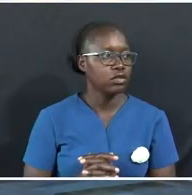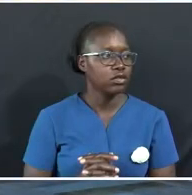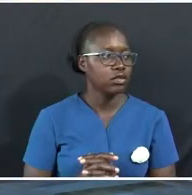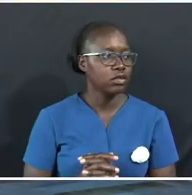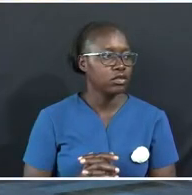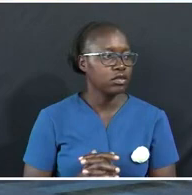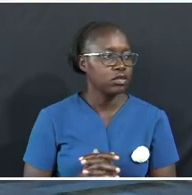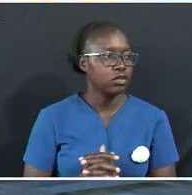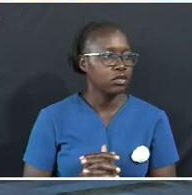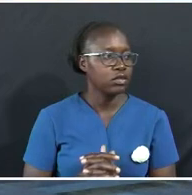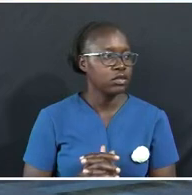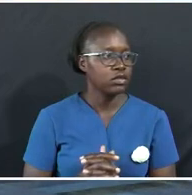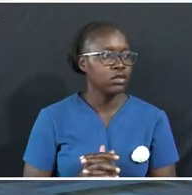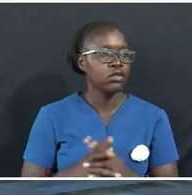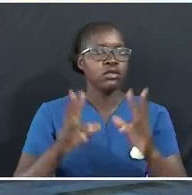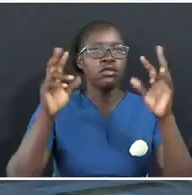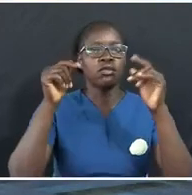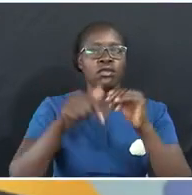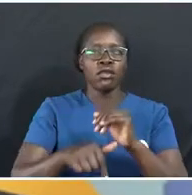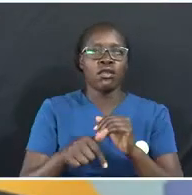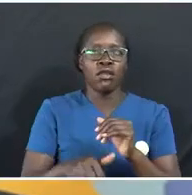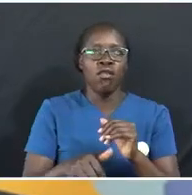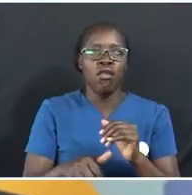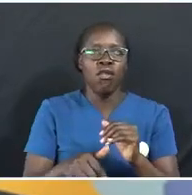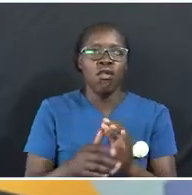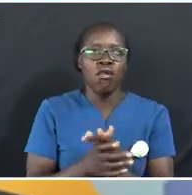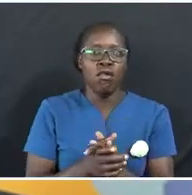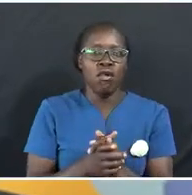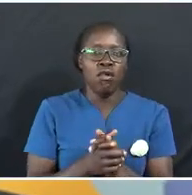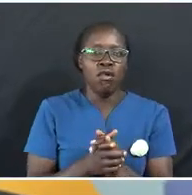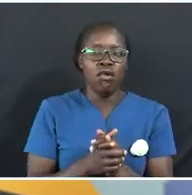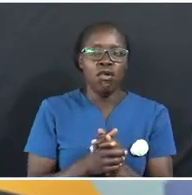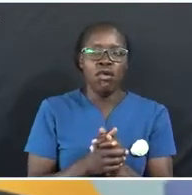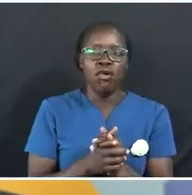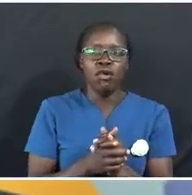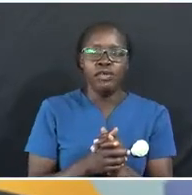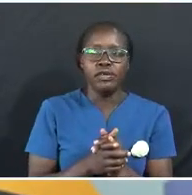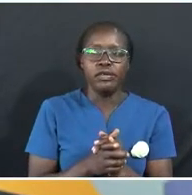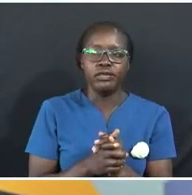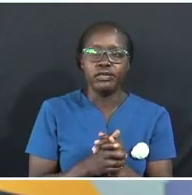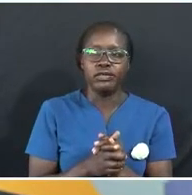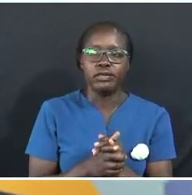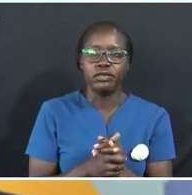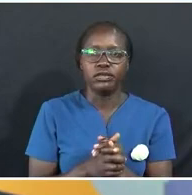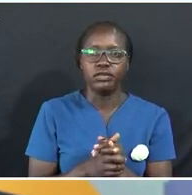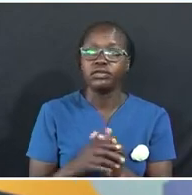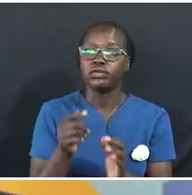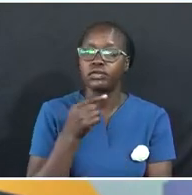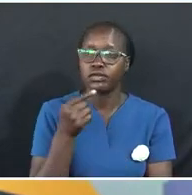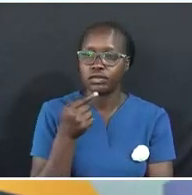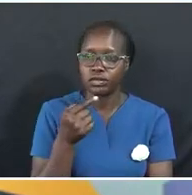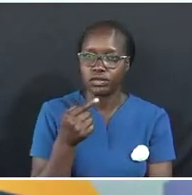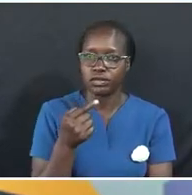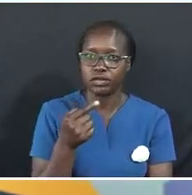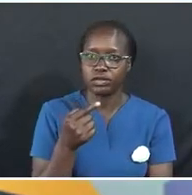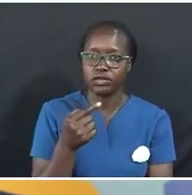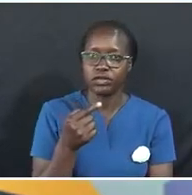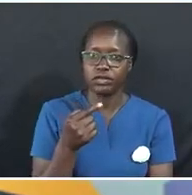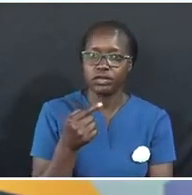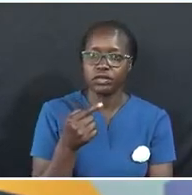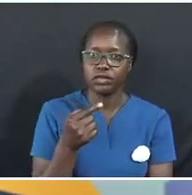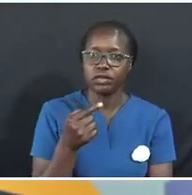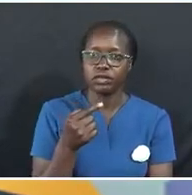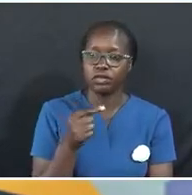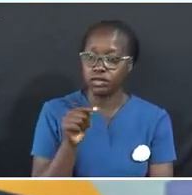All right. The theme for today, if you don't have it, I can remind you. It says, this